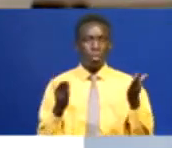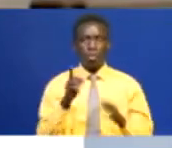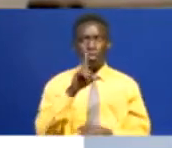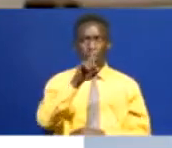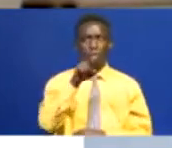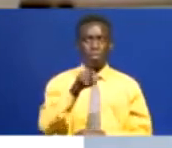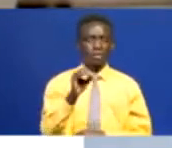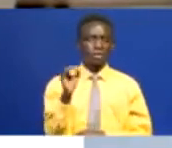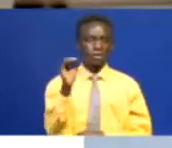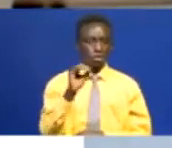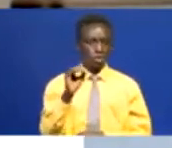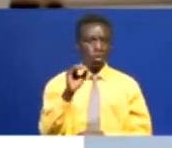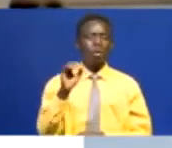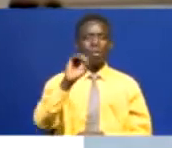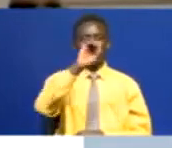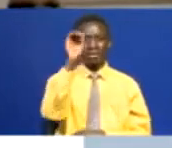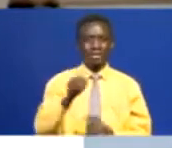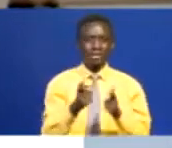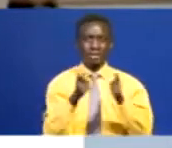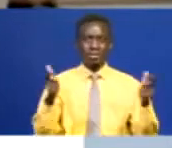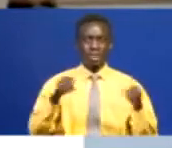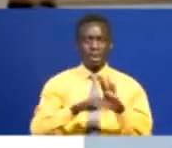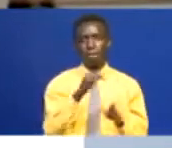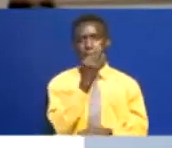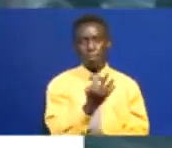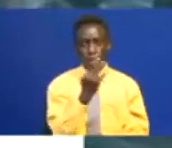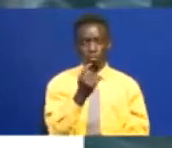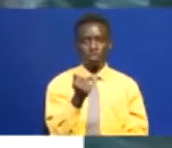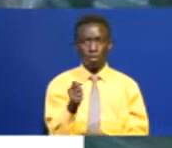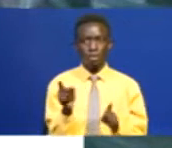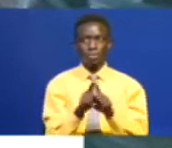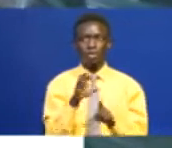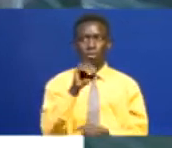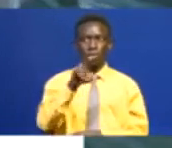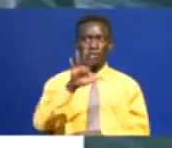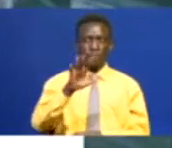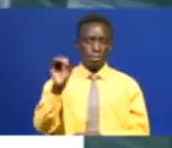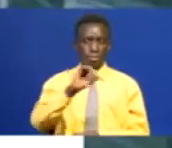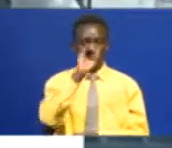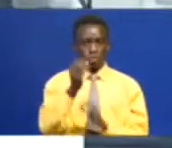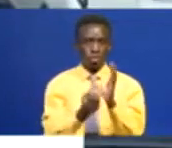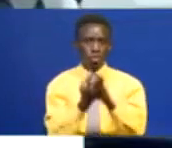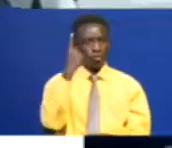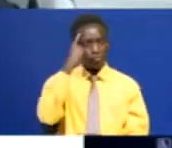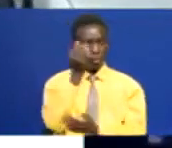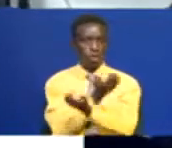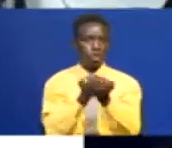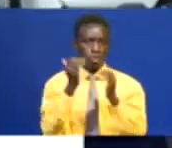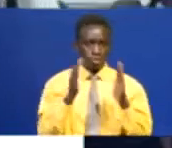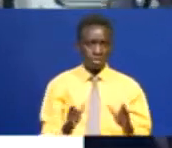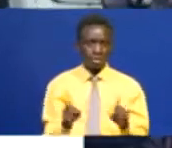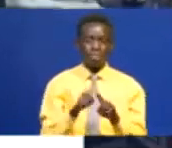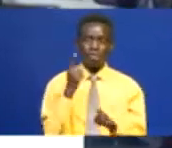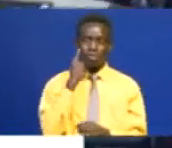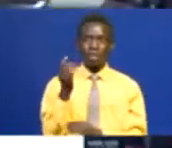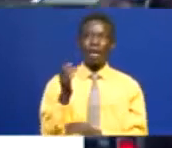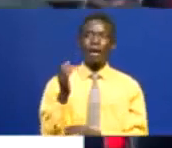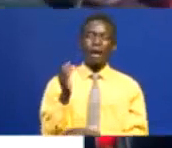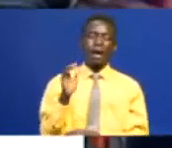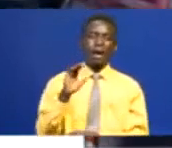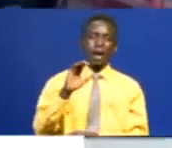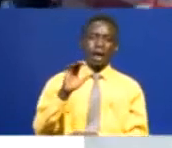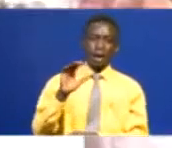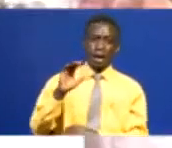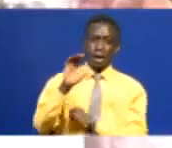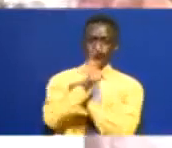1.0% expansion in the March quarter and the 0.5% growth forecast of economists. The country's economic ministers also blamed